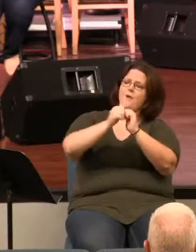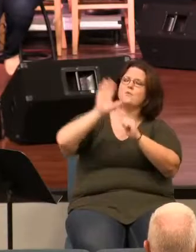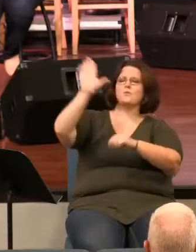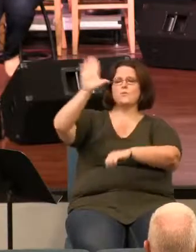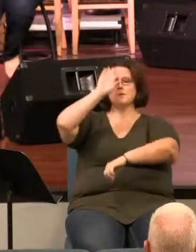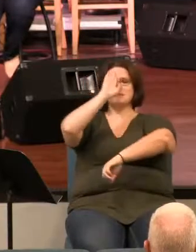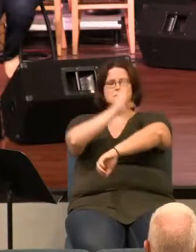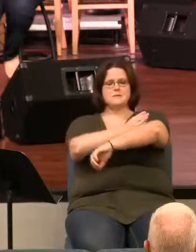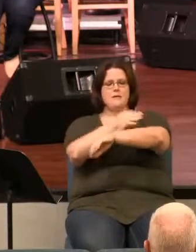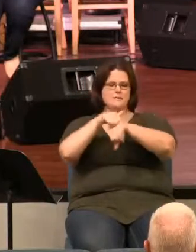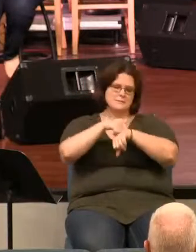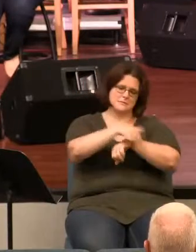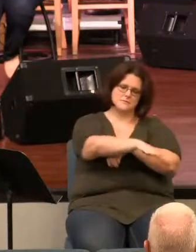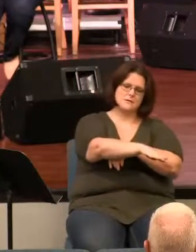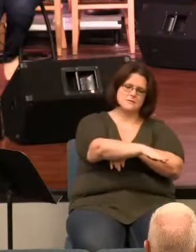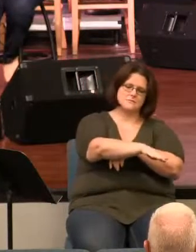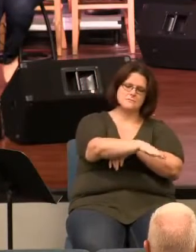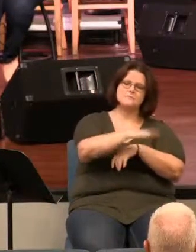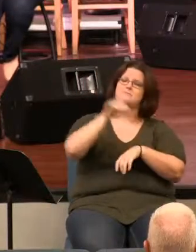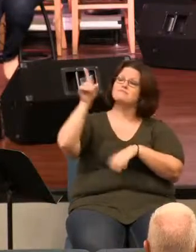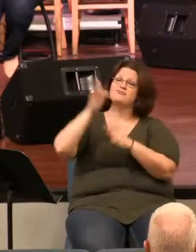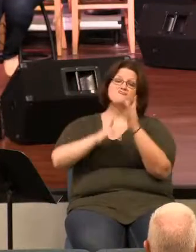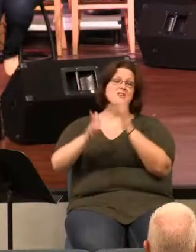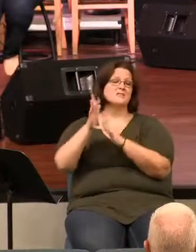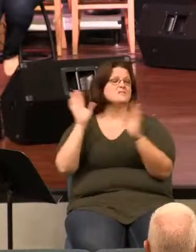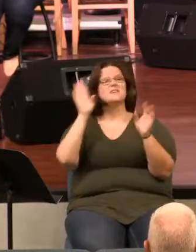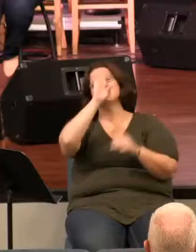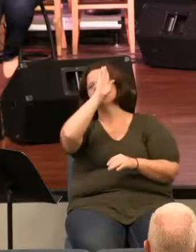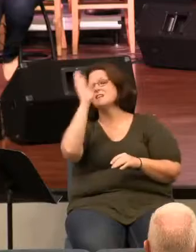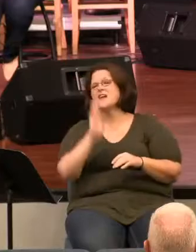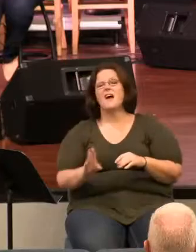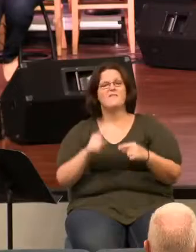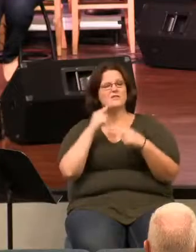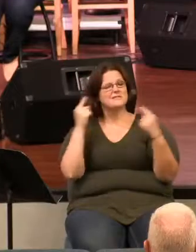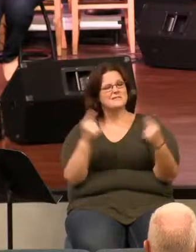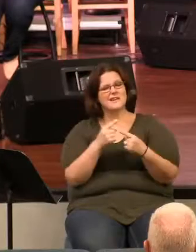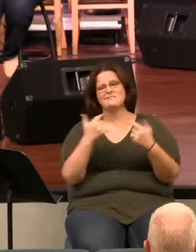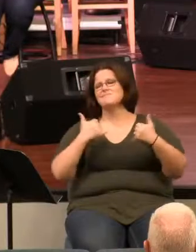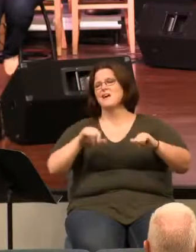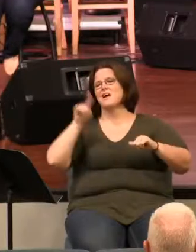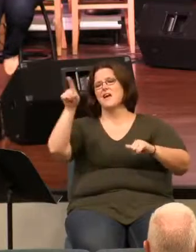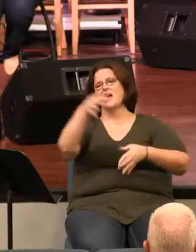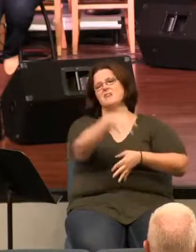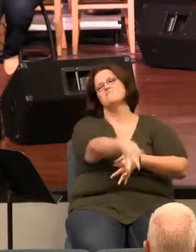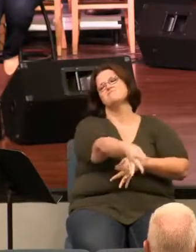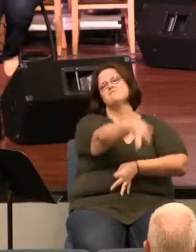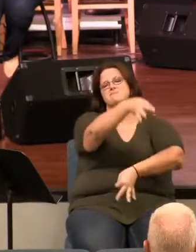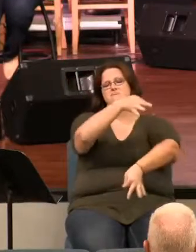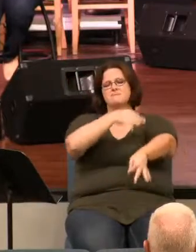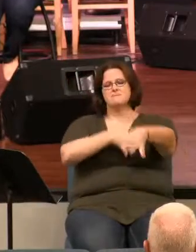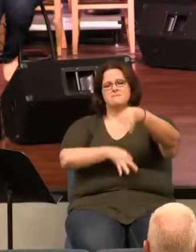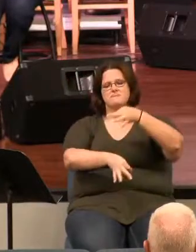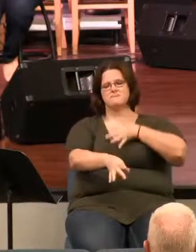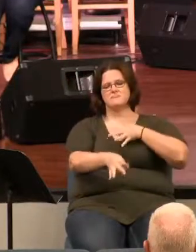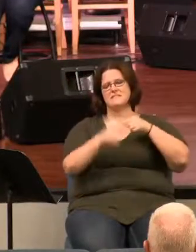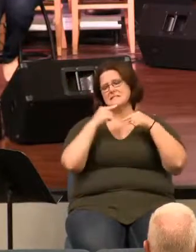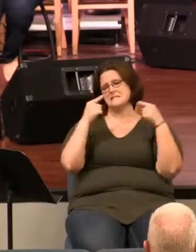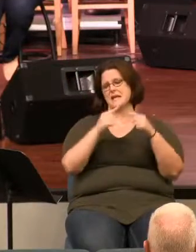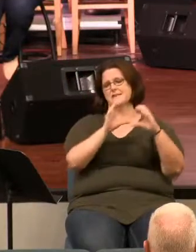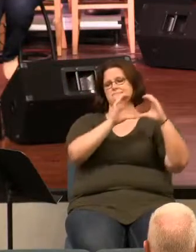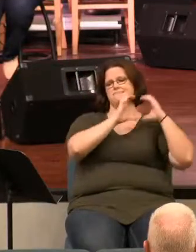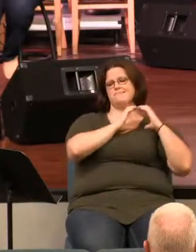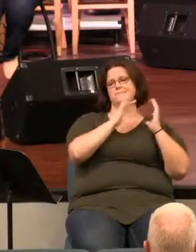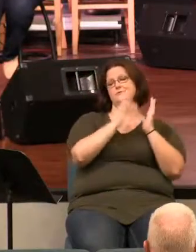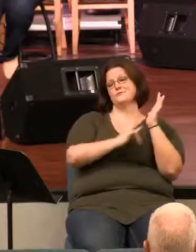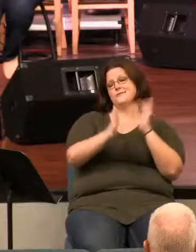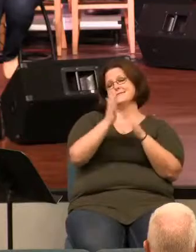Son. That though he knew no sin, he took upon the sin of the whole world. We all had a debt we could not pay. Jesus paid